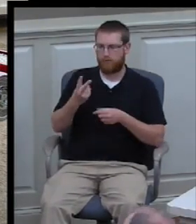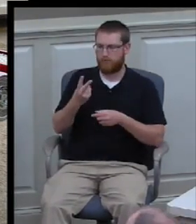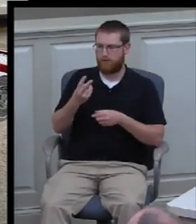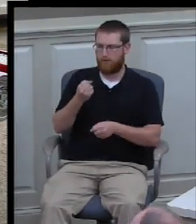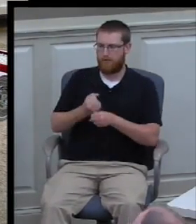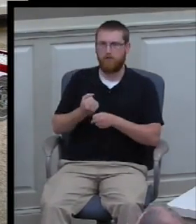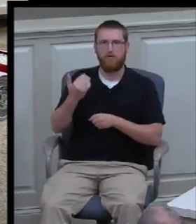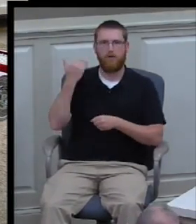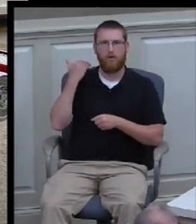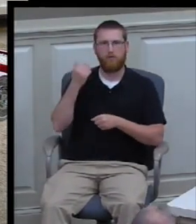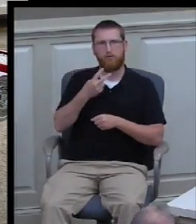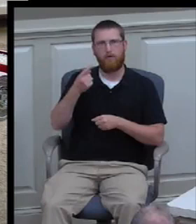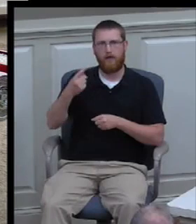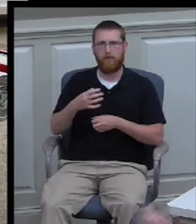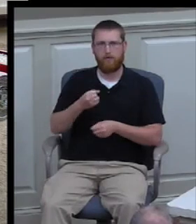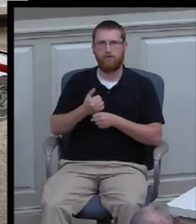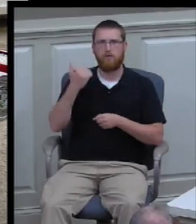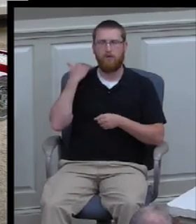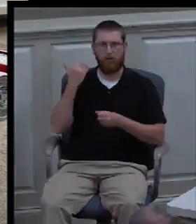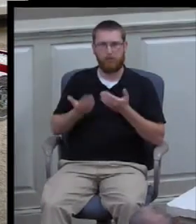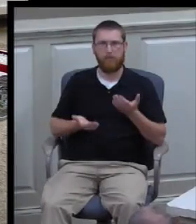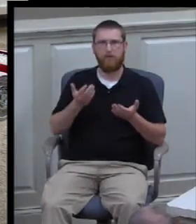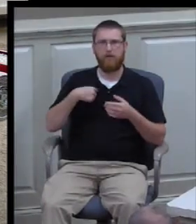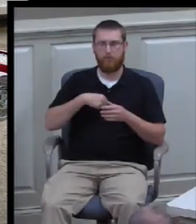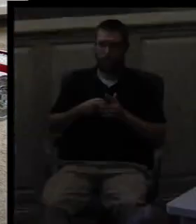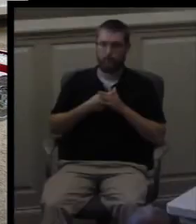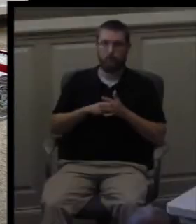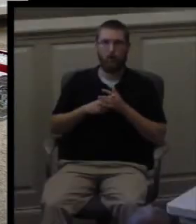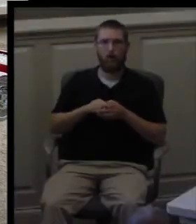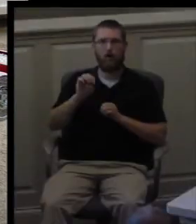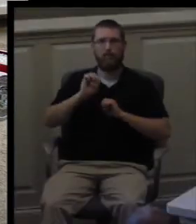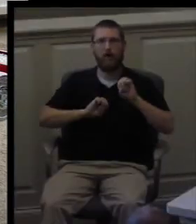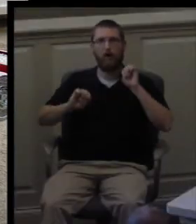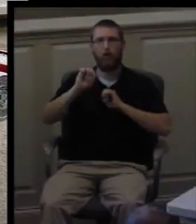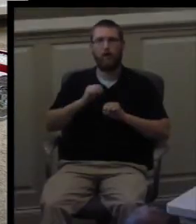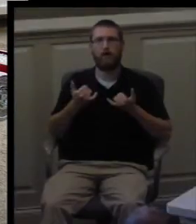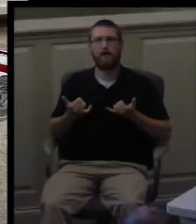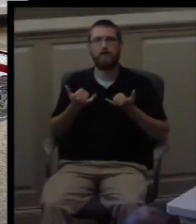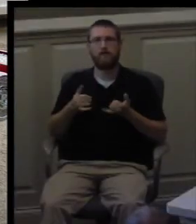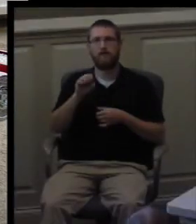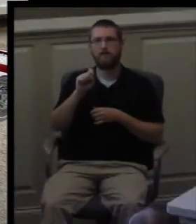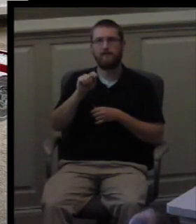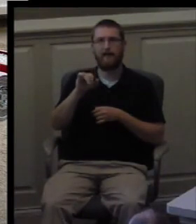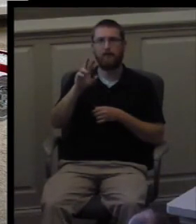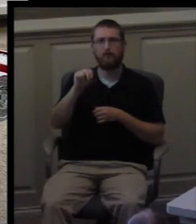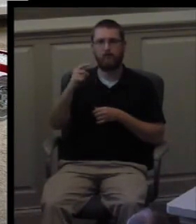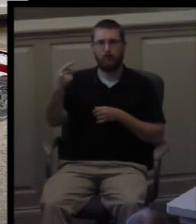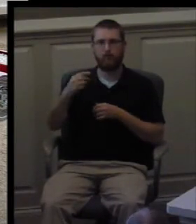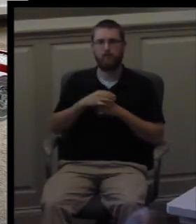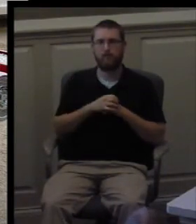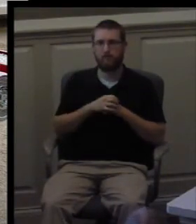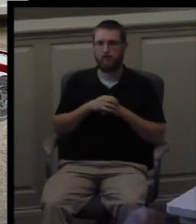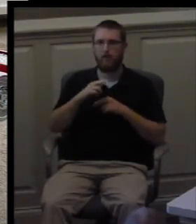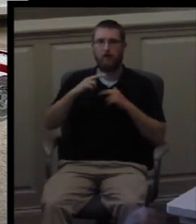years ago probably. We began by evaluating the existing Station 1,